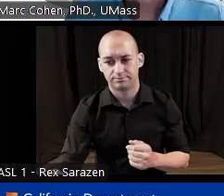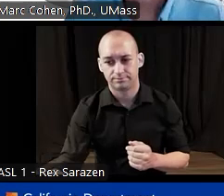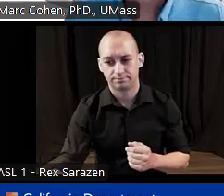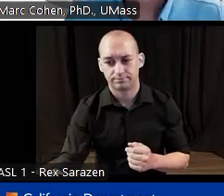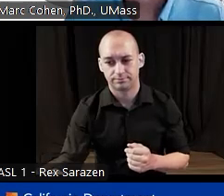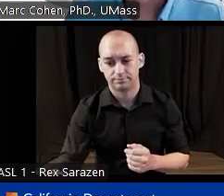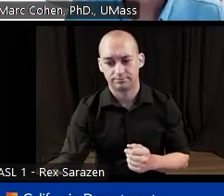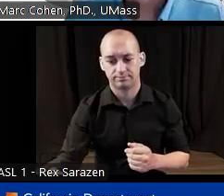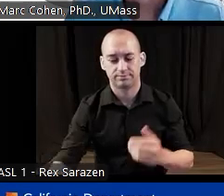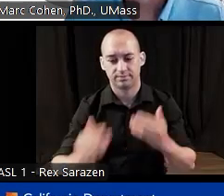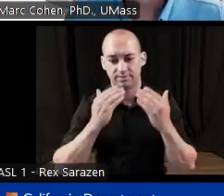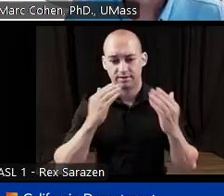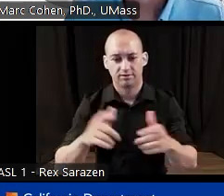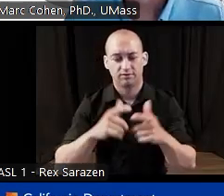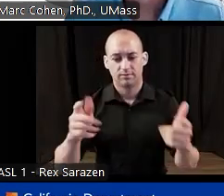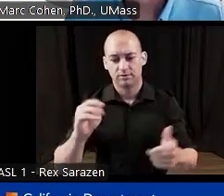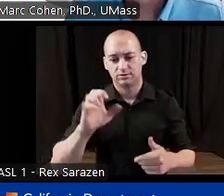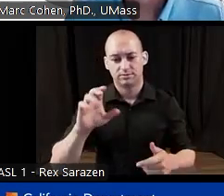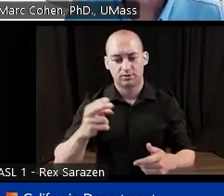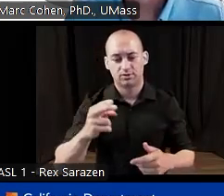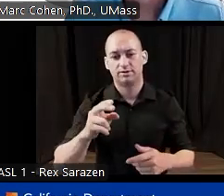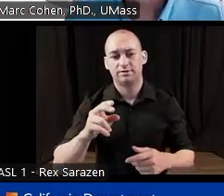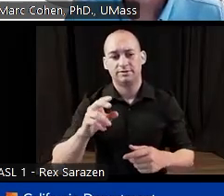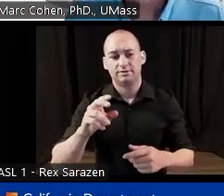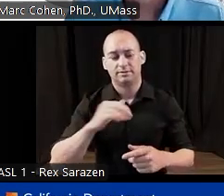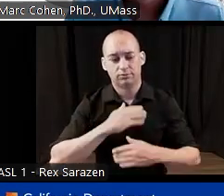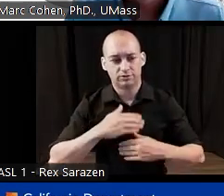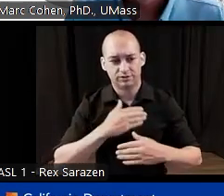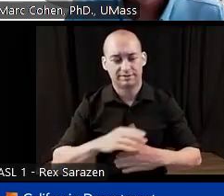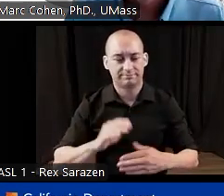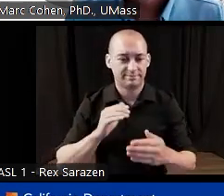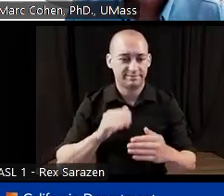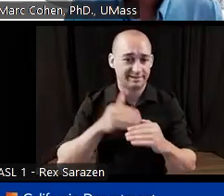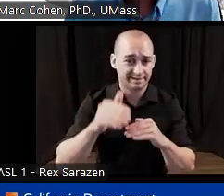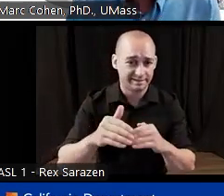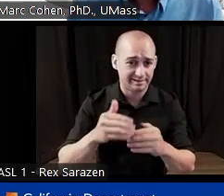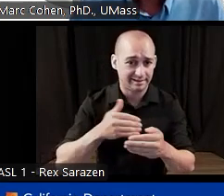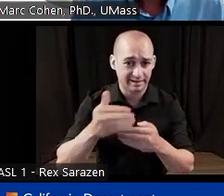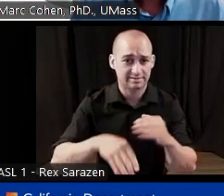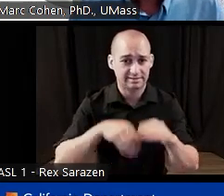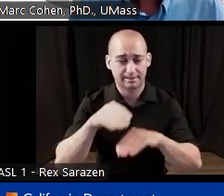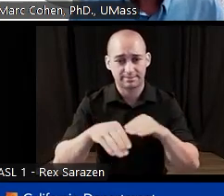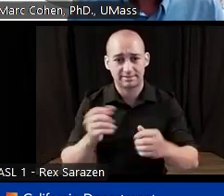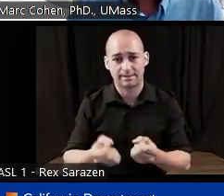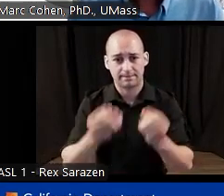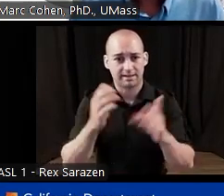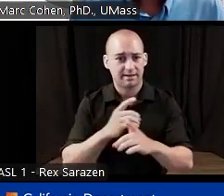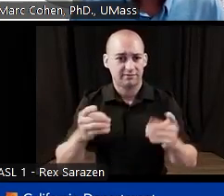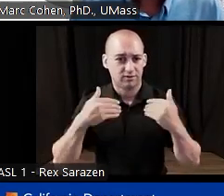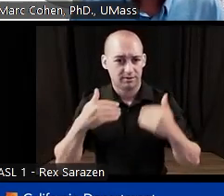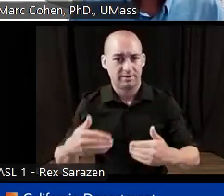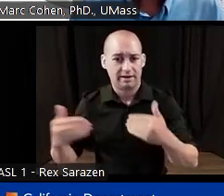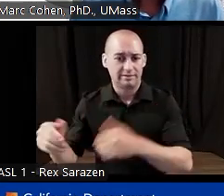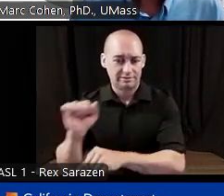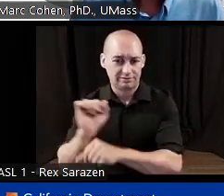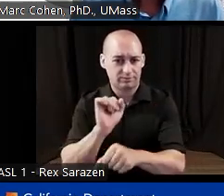Mark. We really appreciate it. And I just want to let you know, in terms of next steps, there's clearly a lot of different bodies of work that are moving forward. So